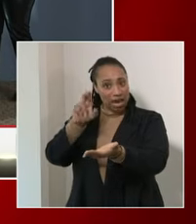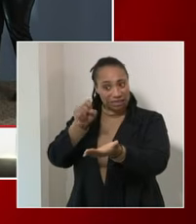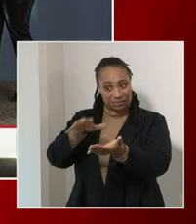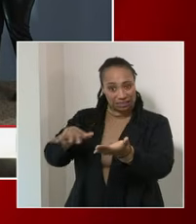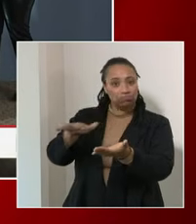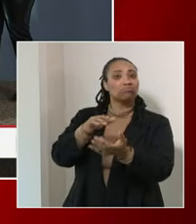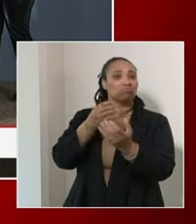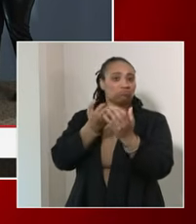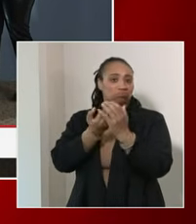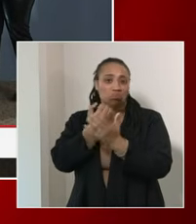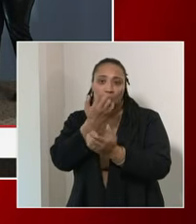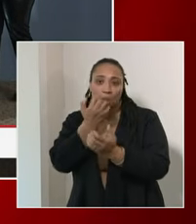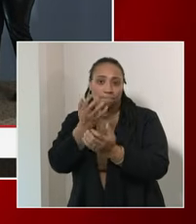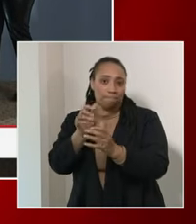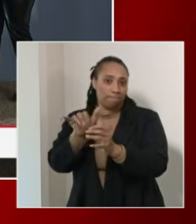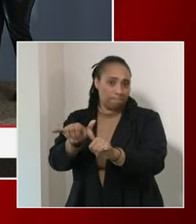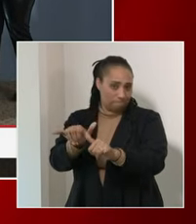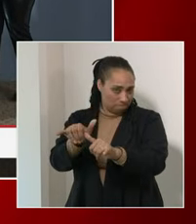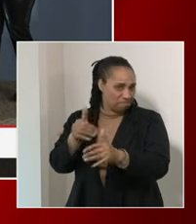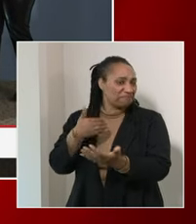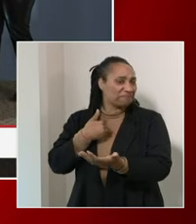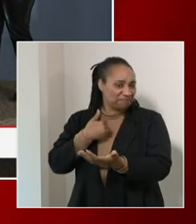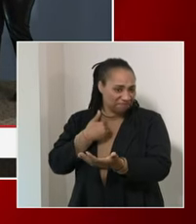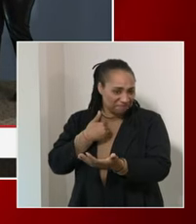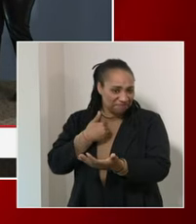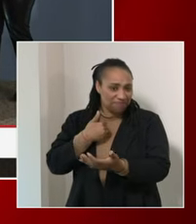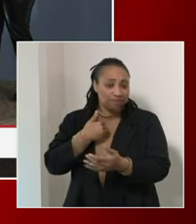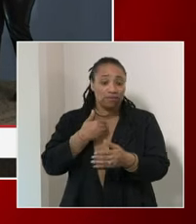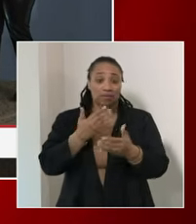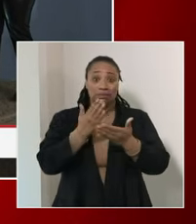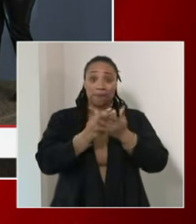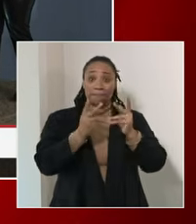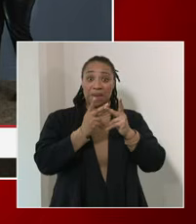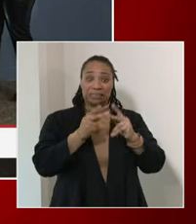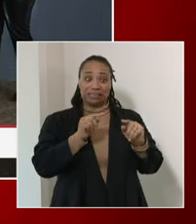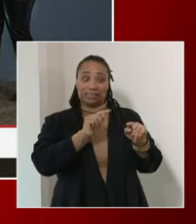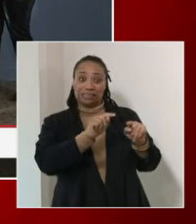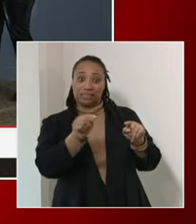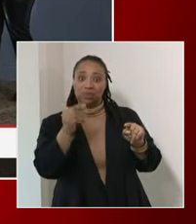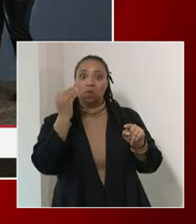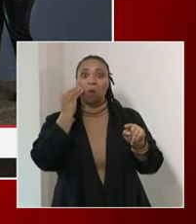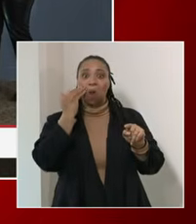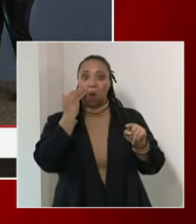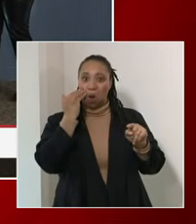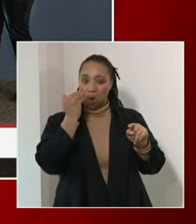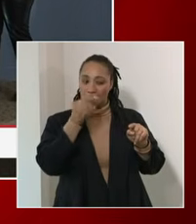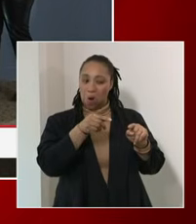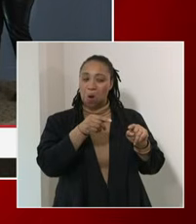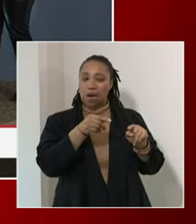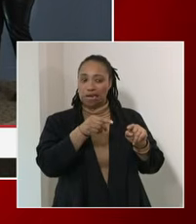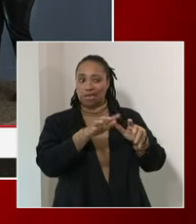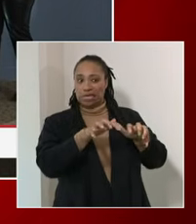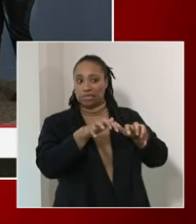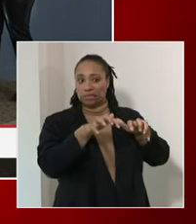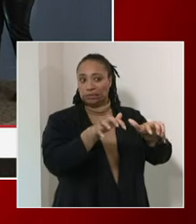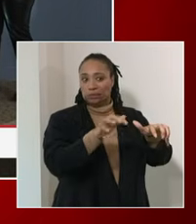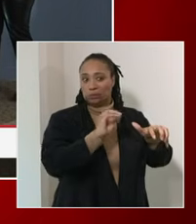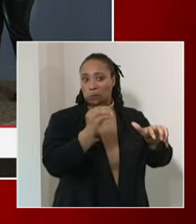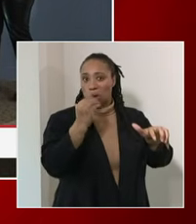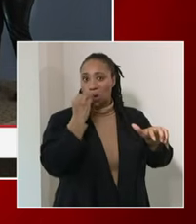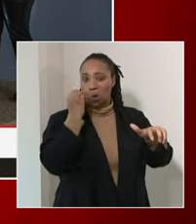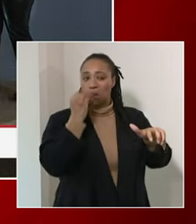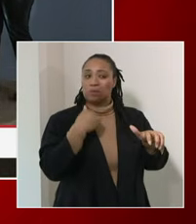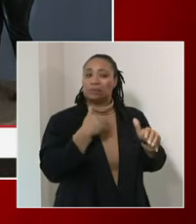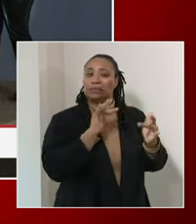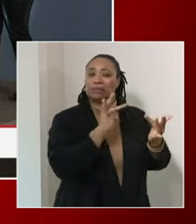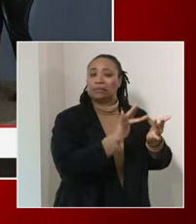in areas where we know that we have a concentration of unsheltered folks who continue to not come in. So we